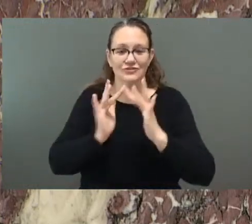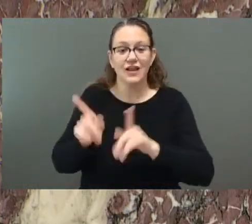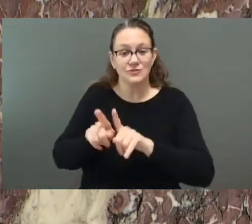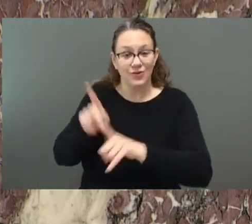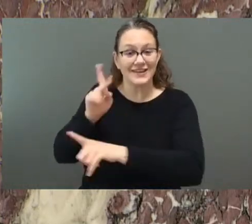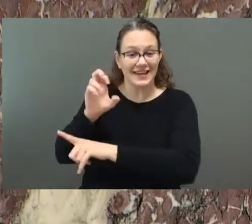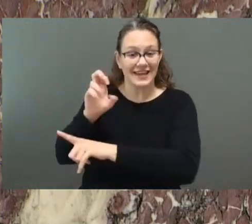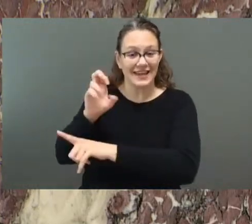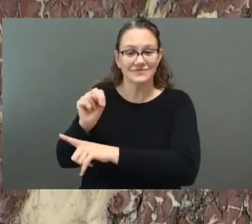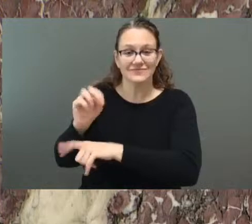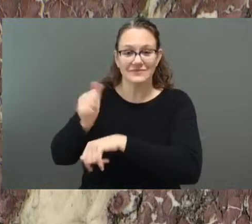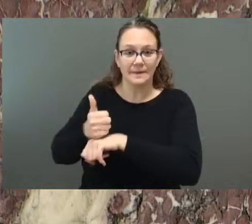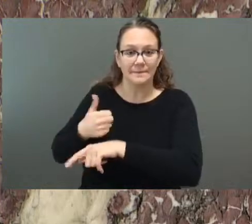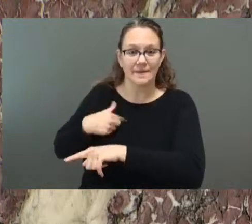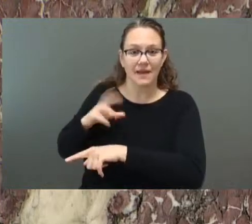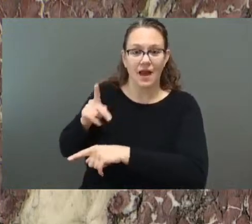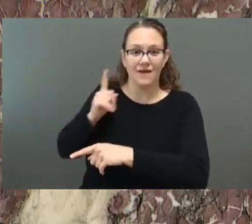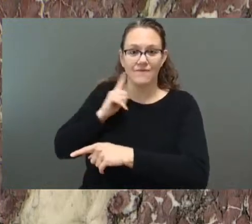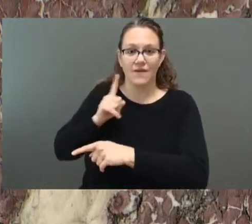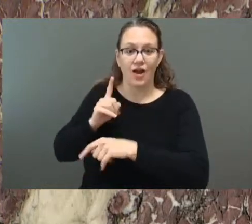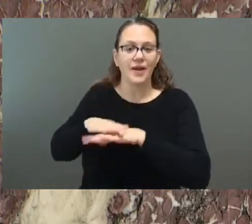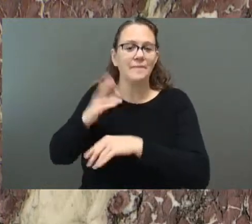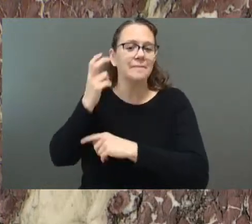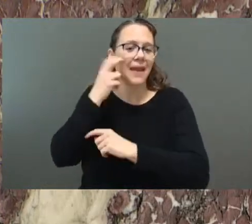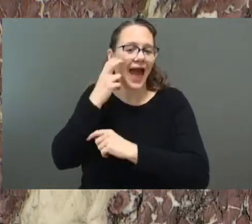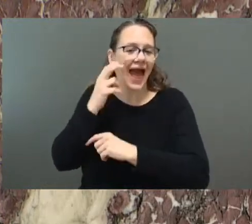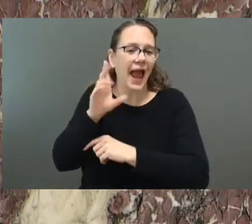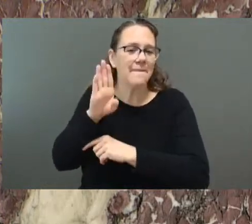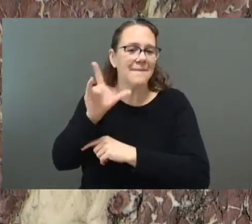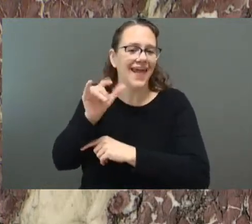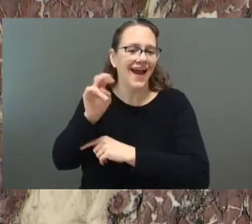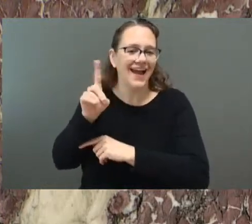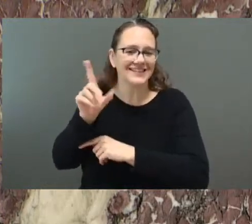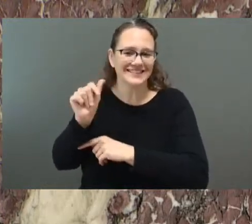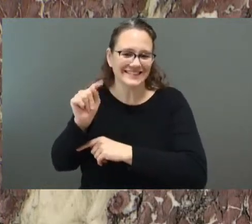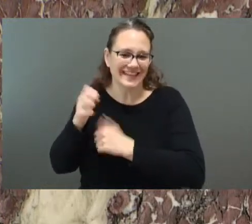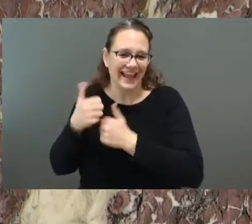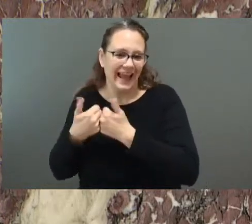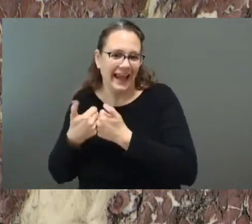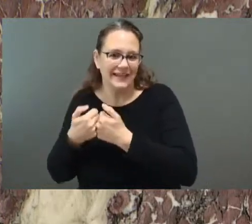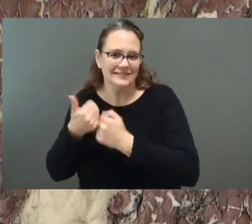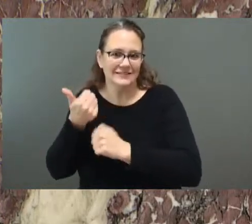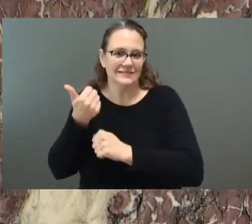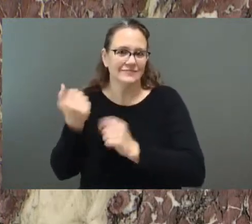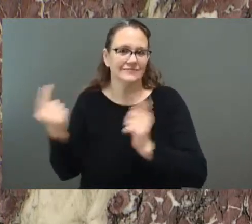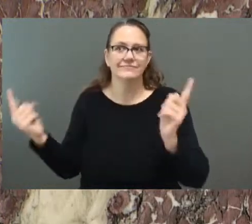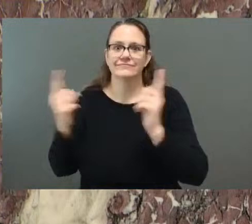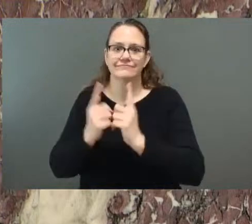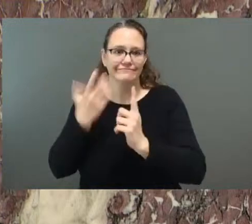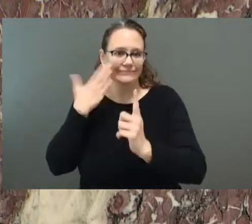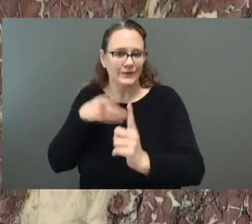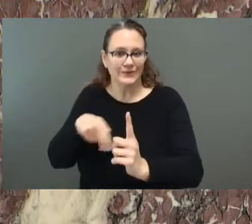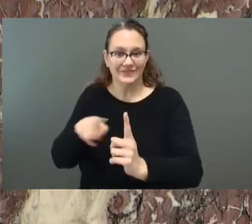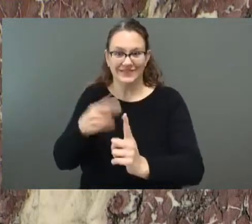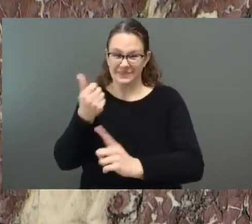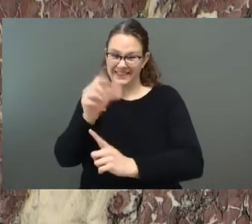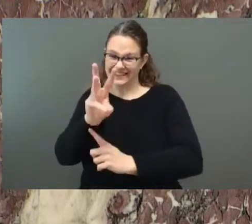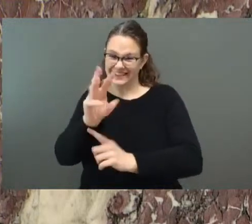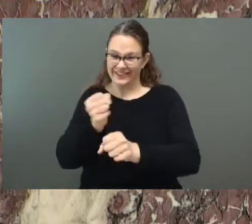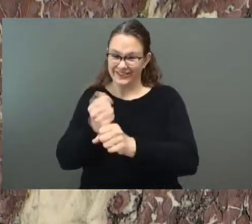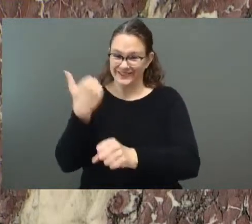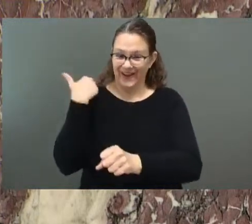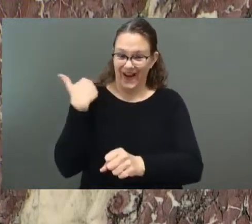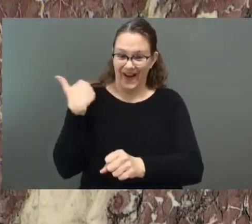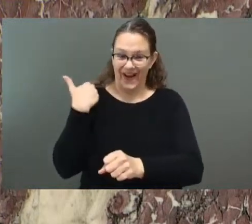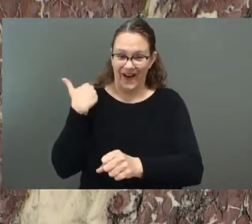16 years ago, and so a special place in my heart for Karen. And so I'd also like to make her feel